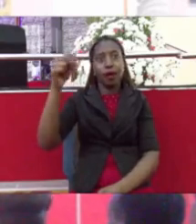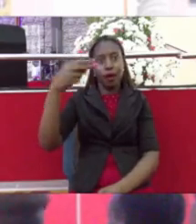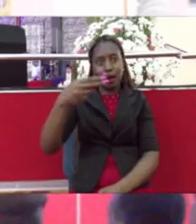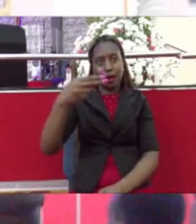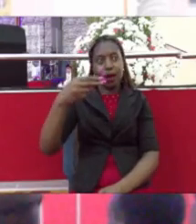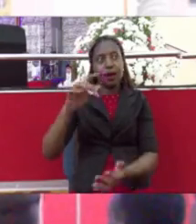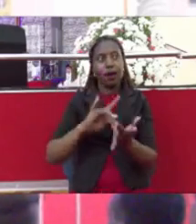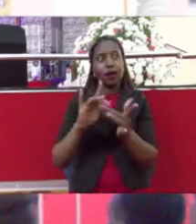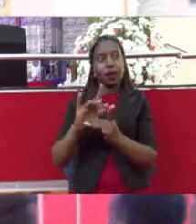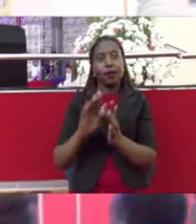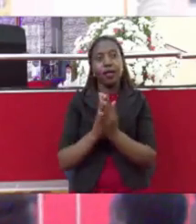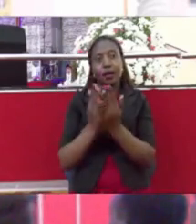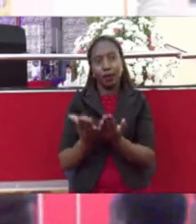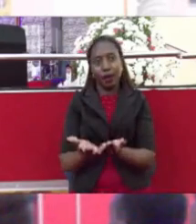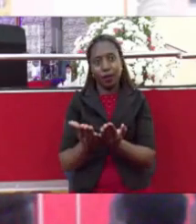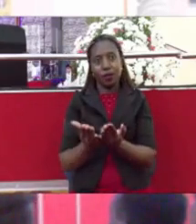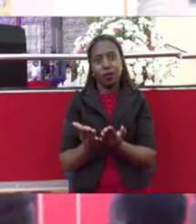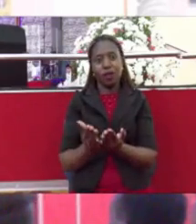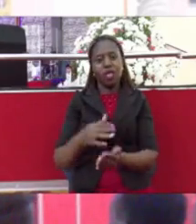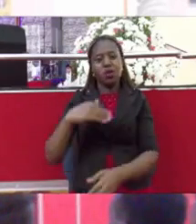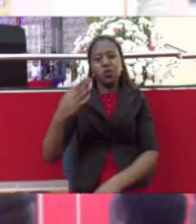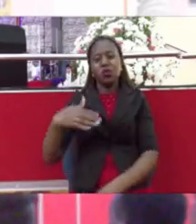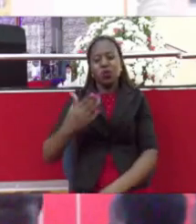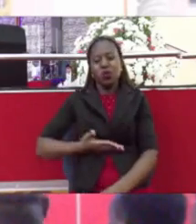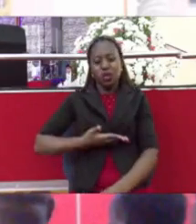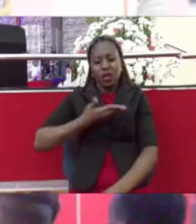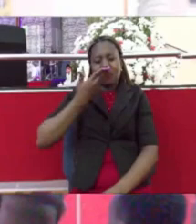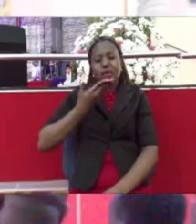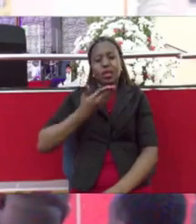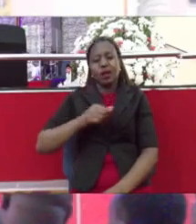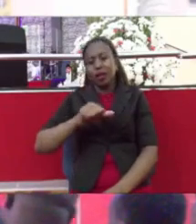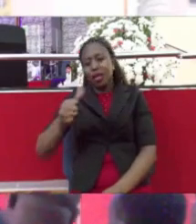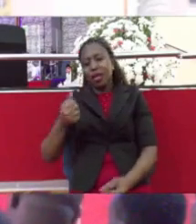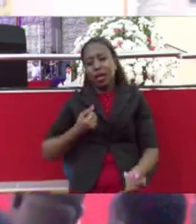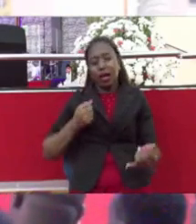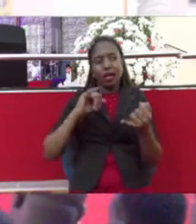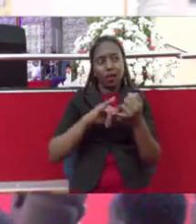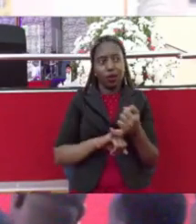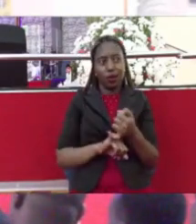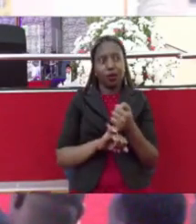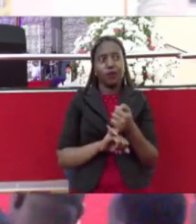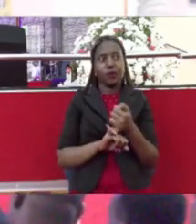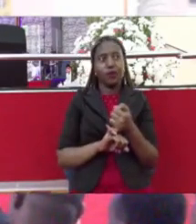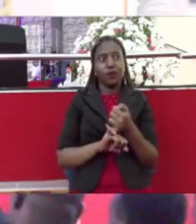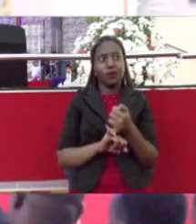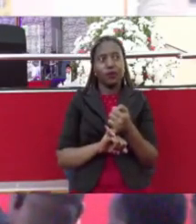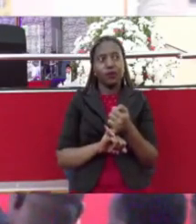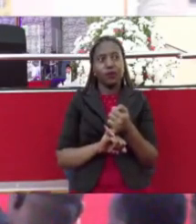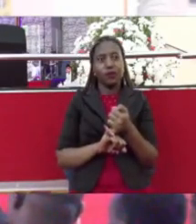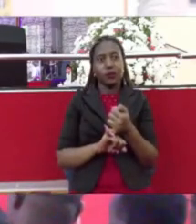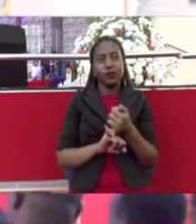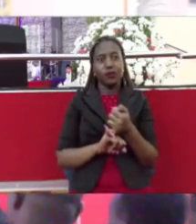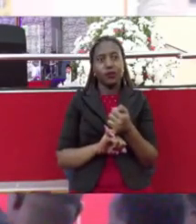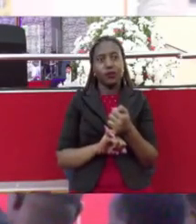was provoked severely by her co-wife. Aliweza kudhihakiwa sana na mke mwenza. And